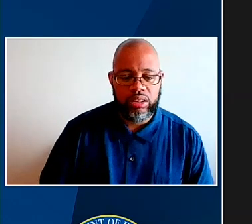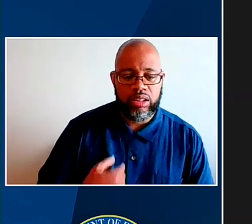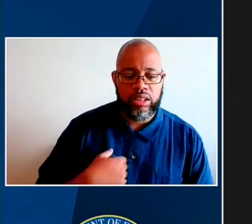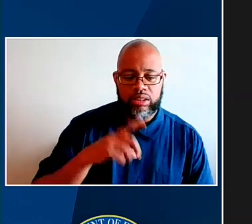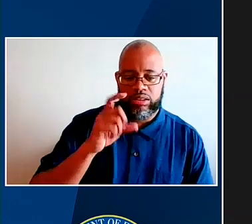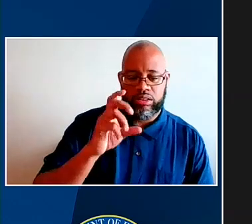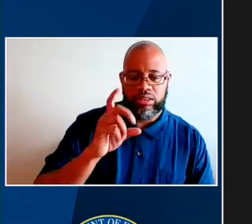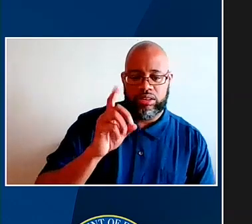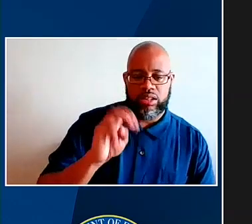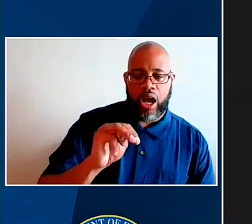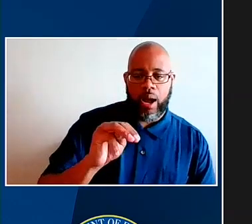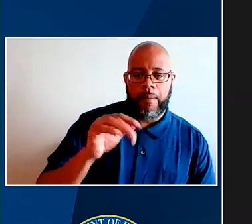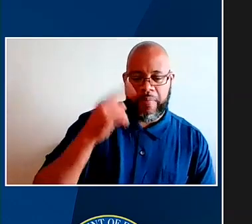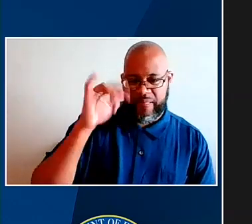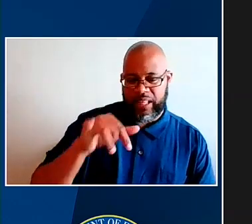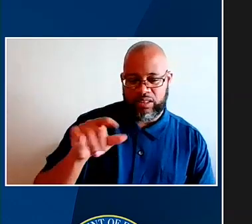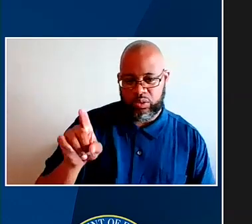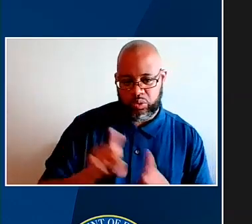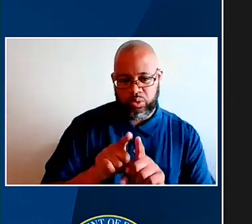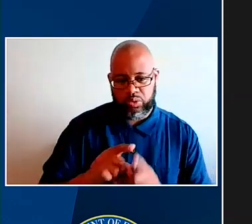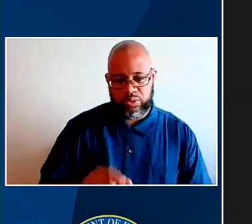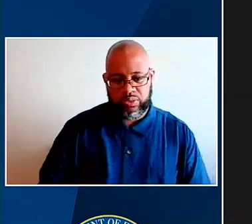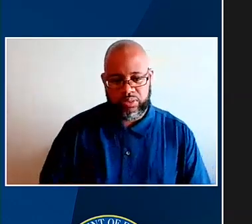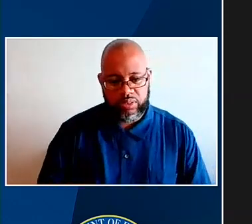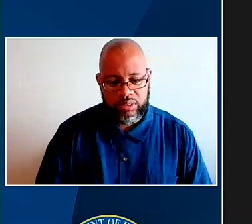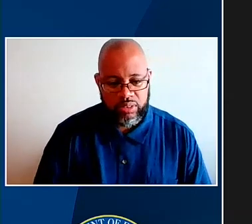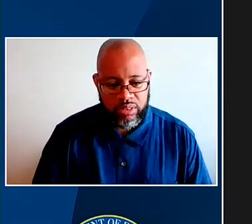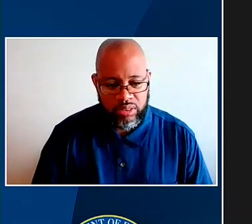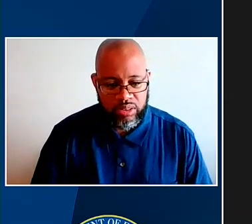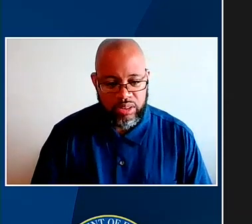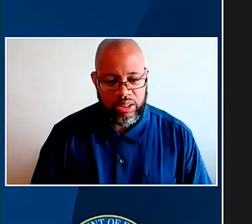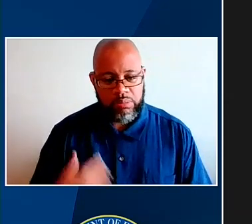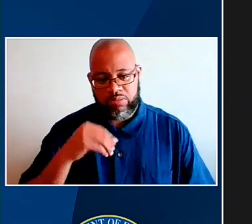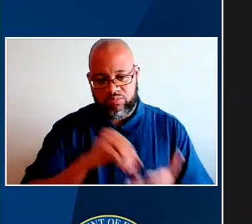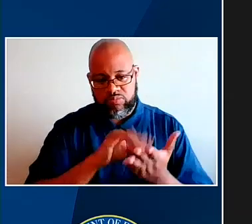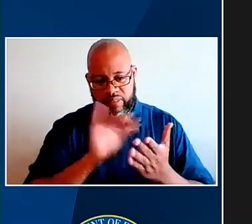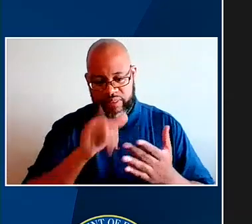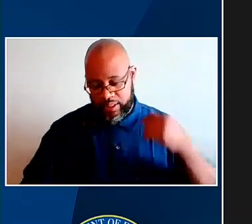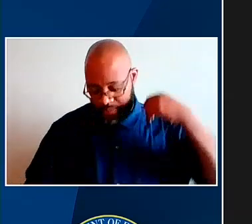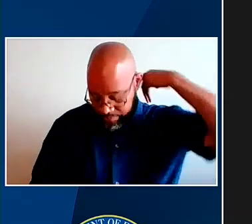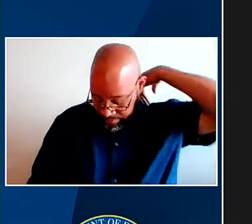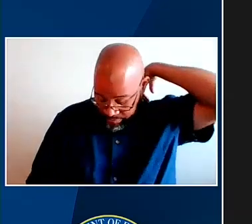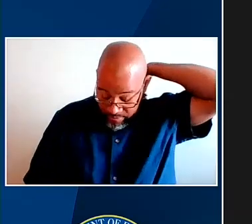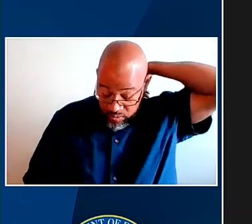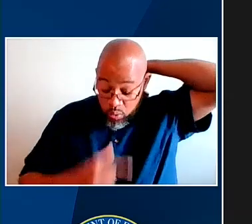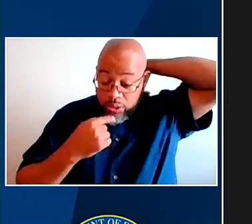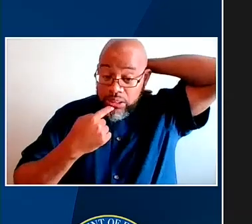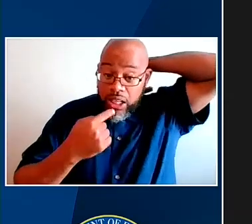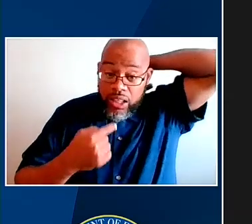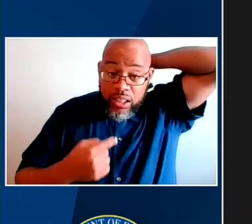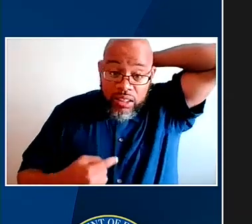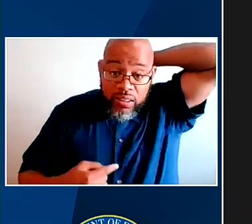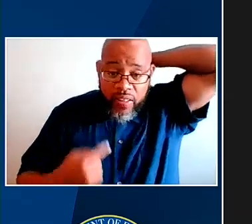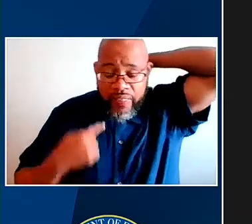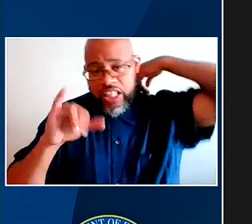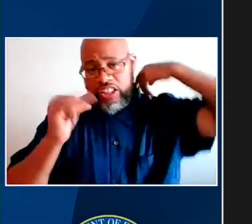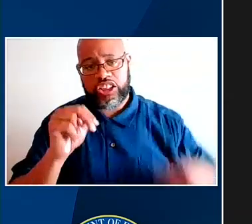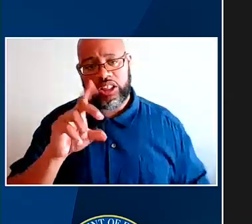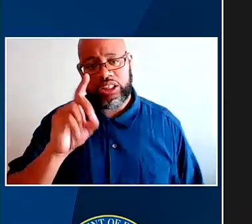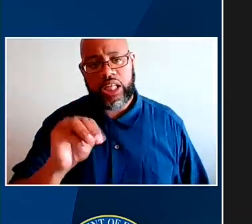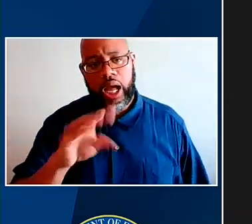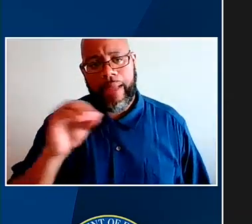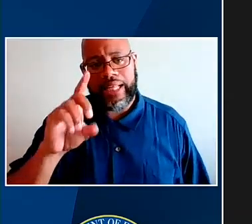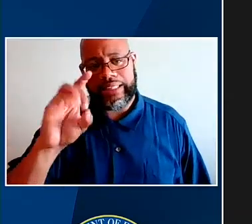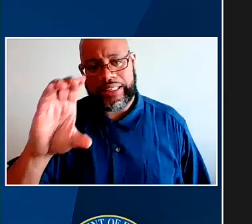Sorry. I think that's where it was because we're here on my screen. Yeah, let me just capture these. Yep. Who did you say, Brady? I believe it was Jason, Dom, and DC.